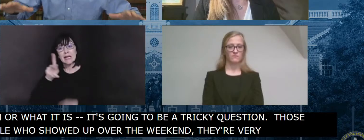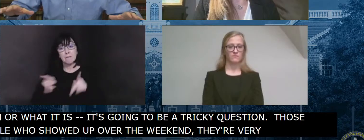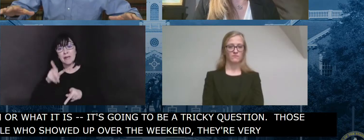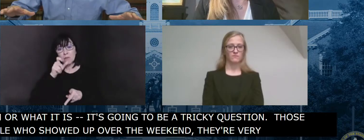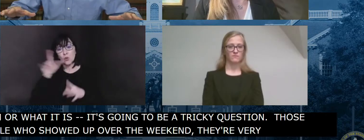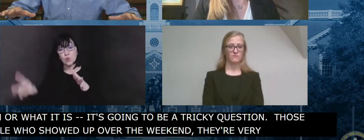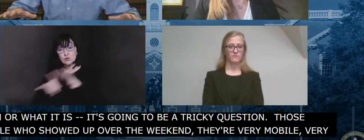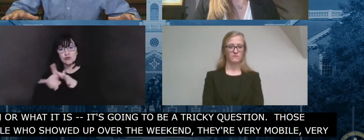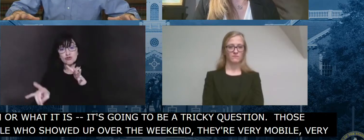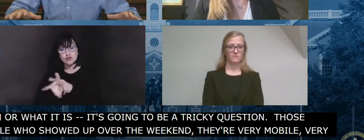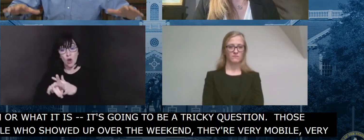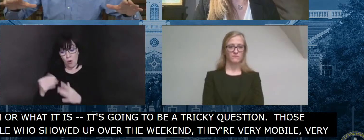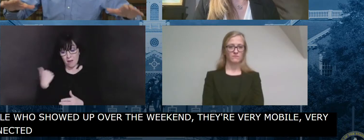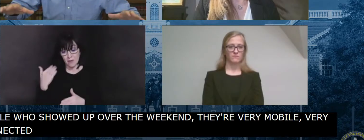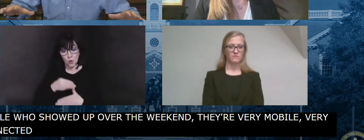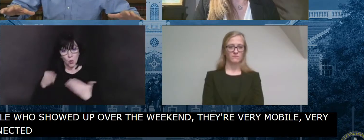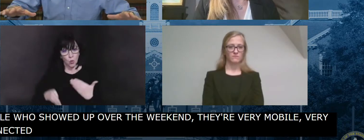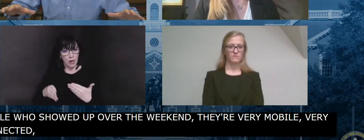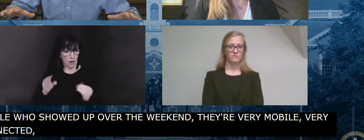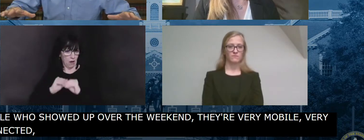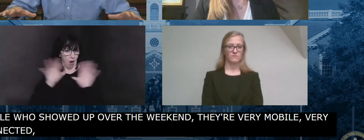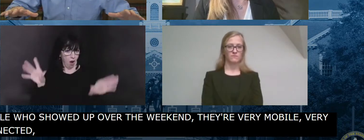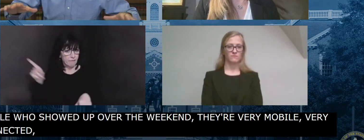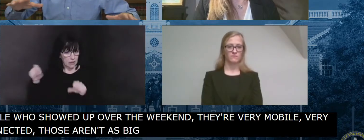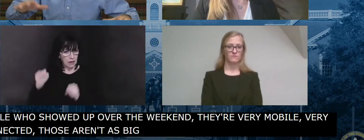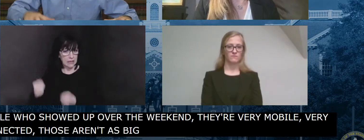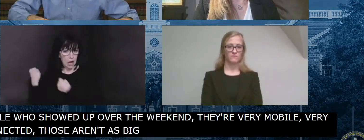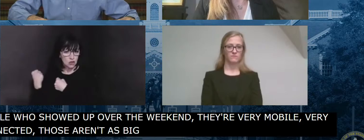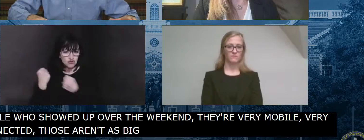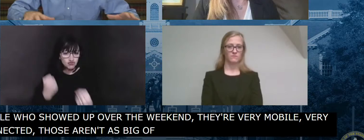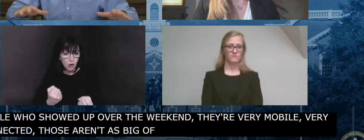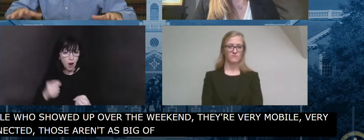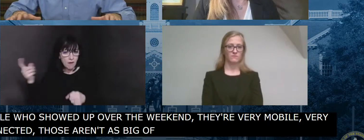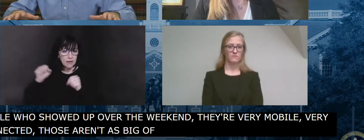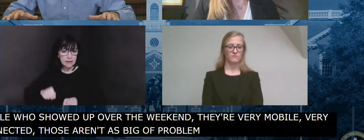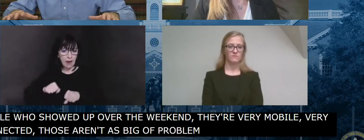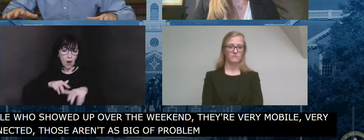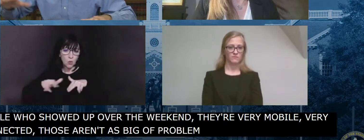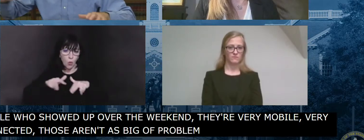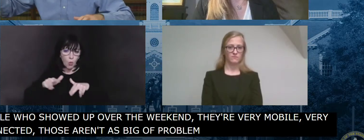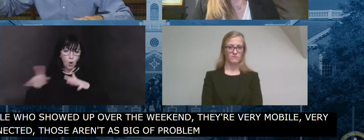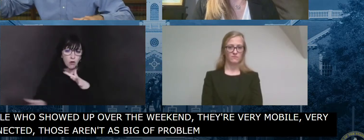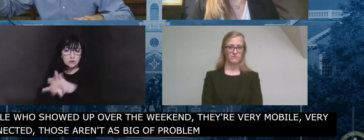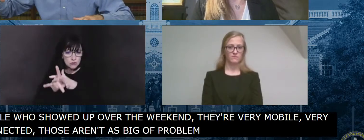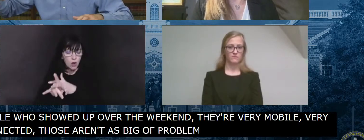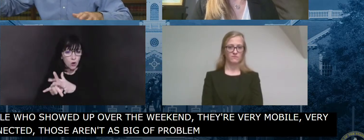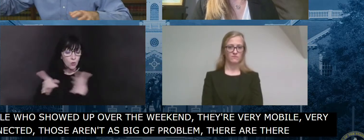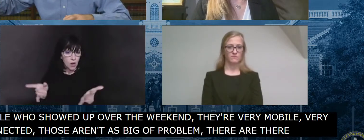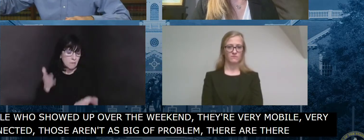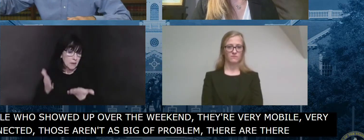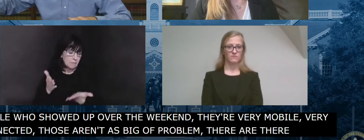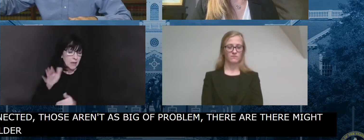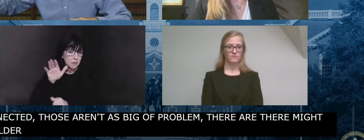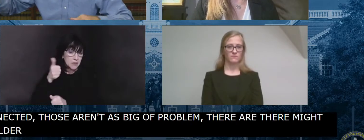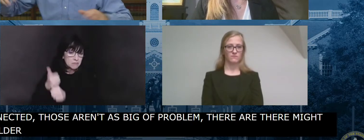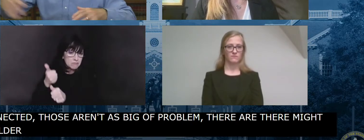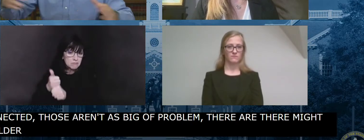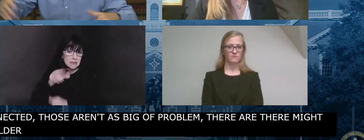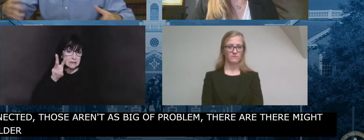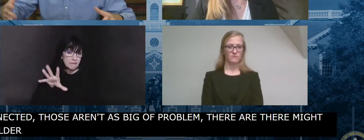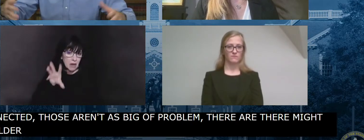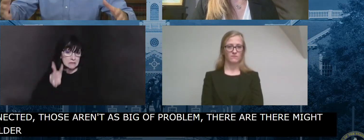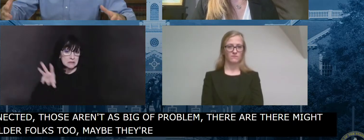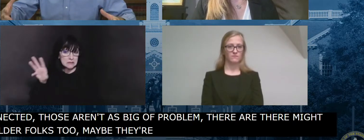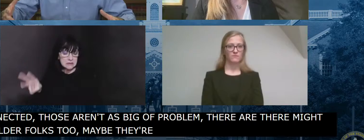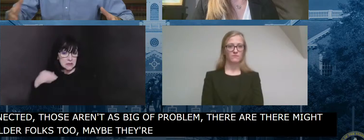big a problem. And there might be older folks too, younger, maybe they're 65, 66, maybe they're 80 or so, but